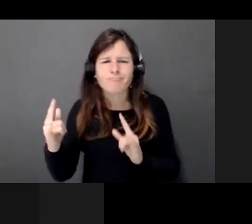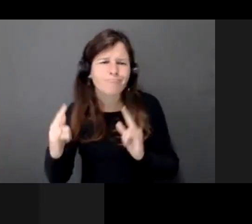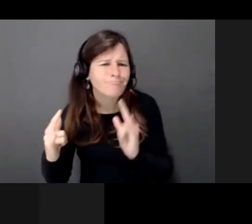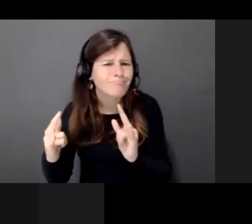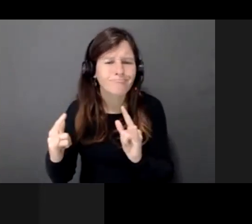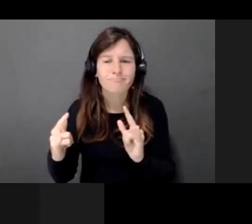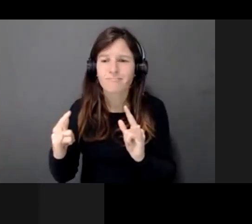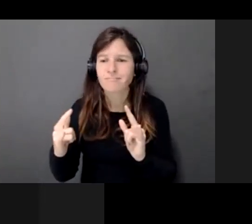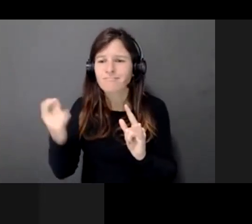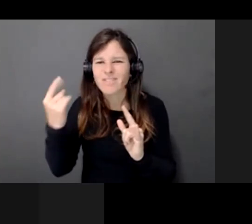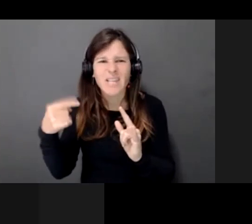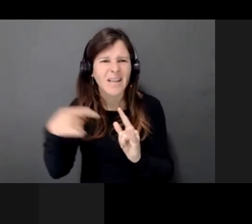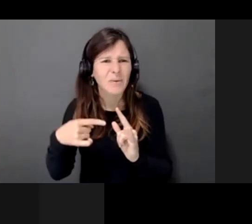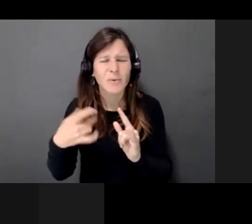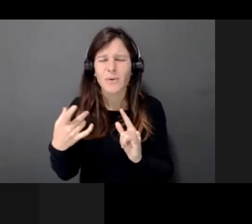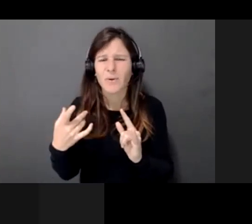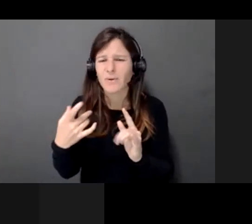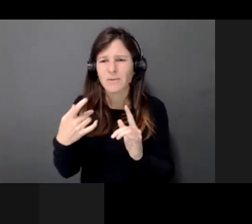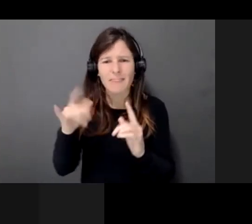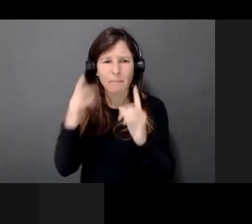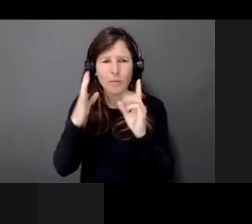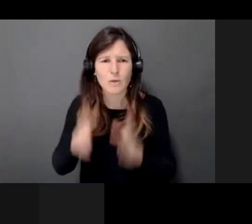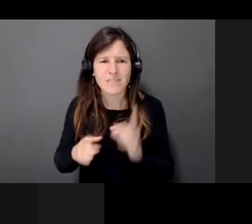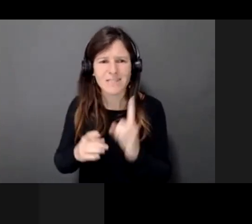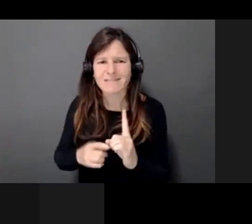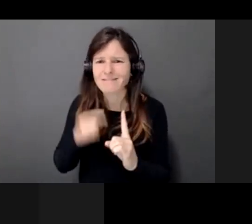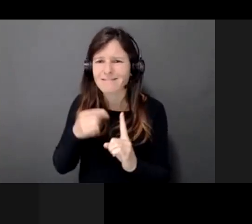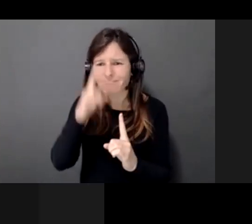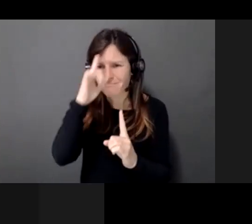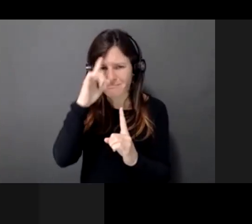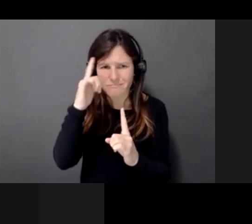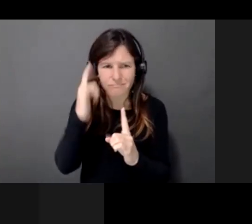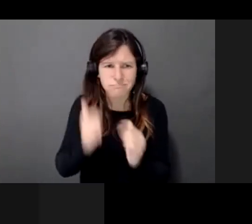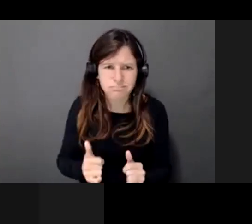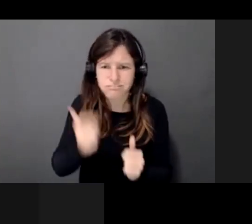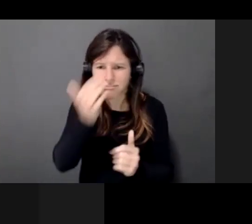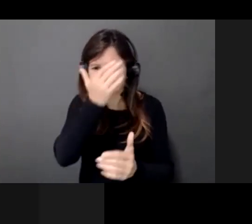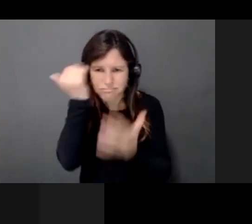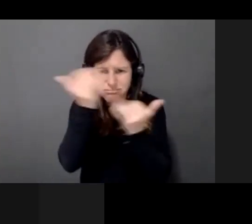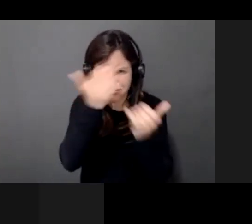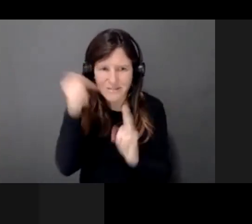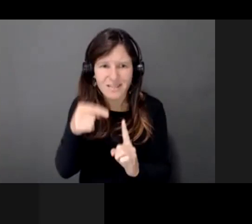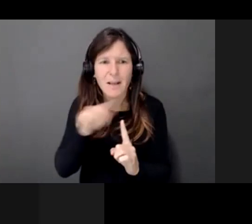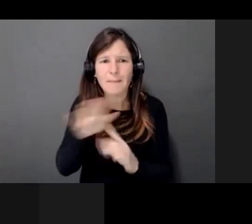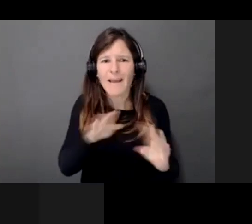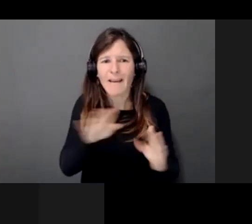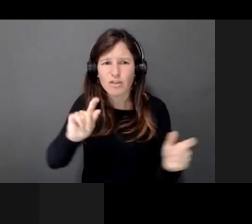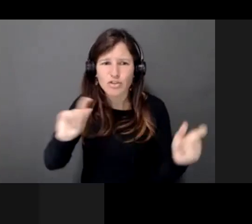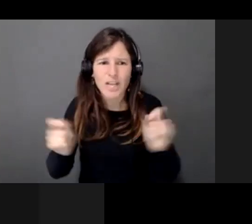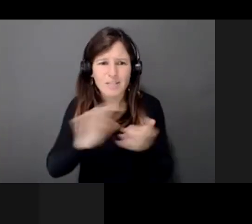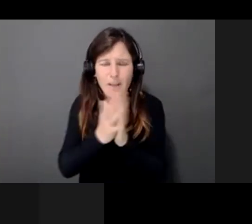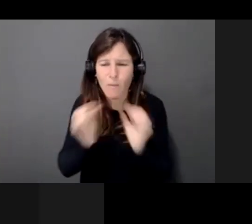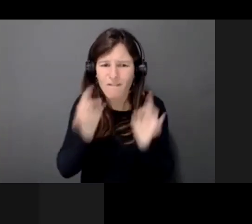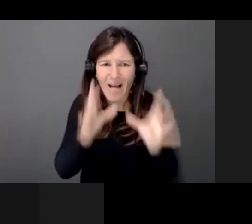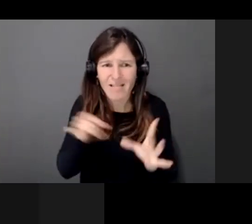it's not the same person you were dealing with before. This has been a challenge for the criminal justice system, and I think it's going to continue to be a